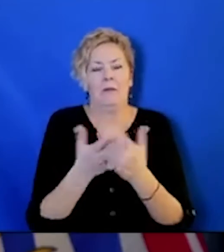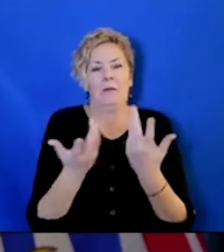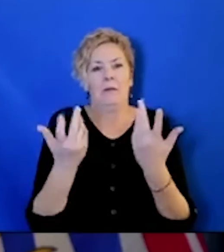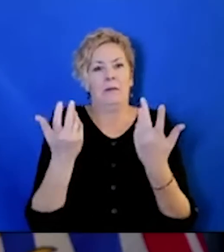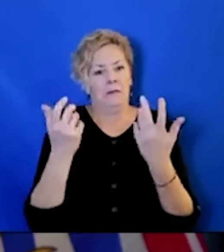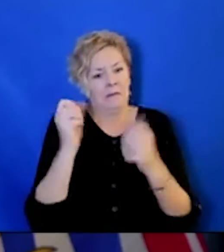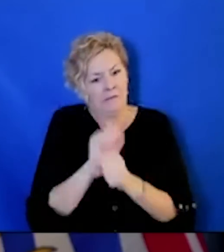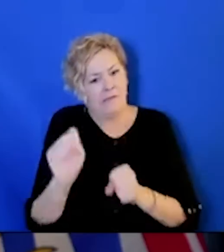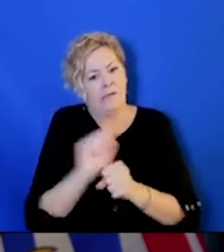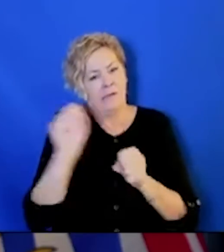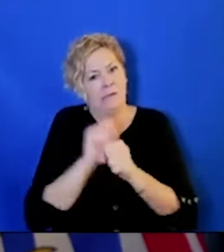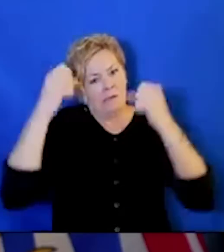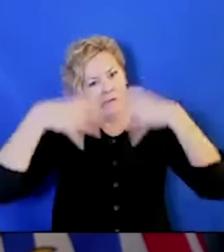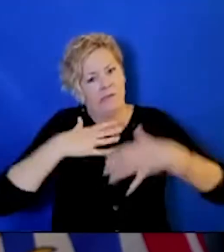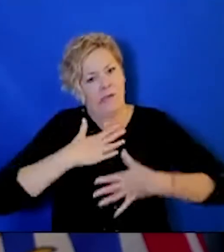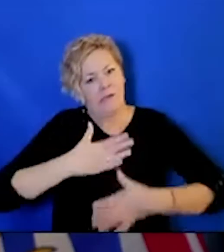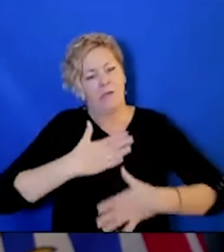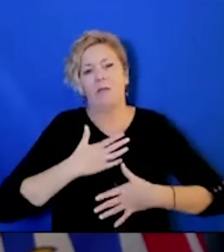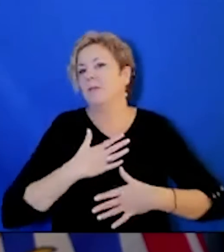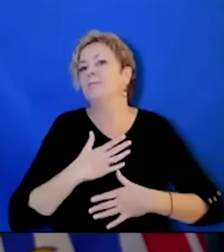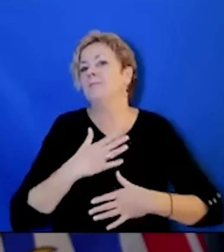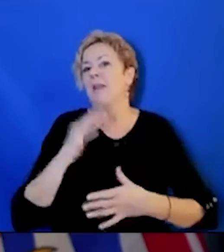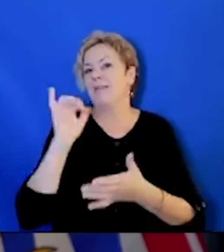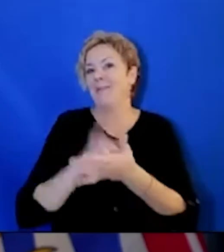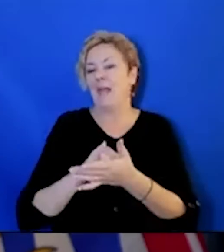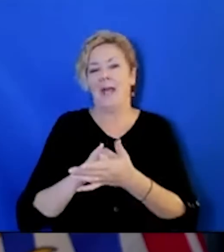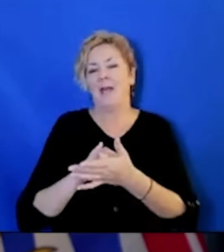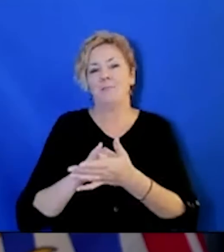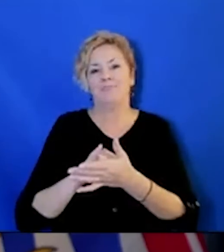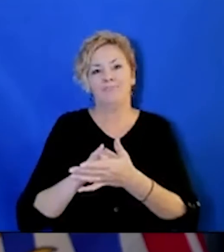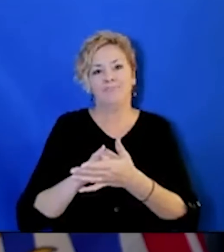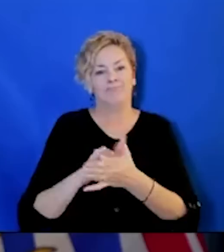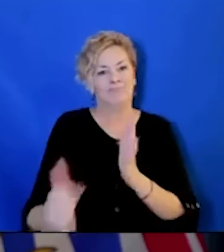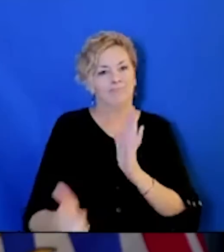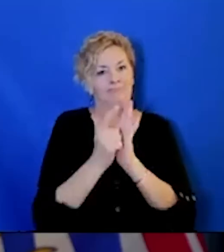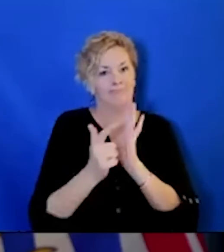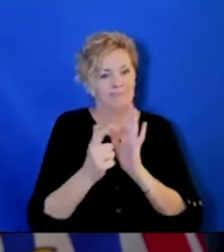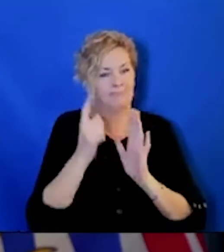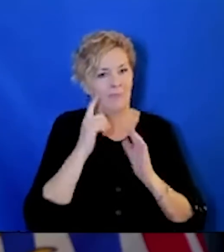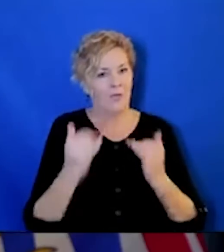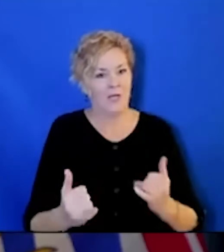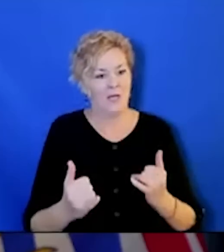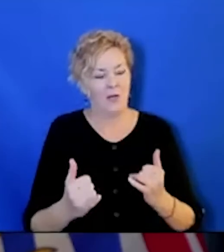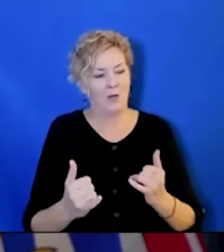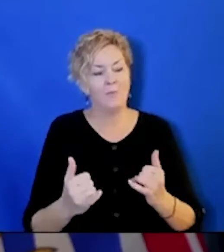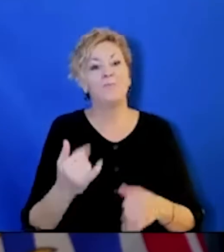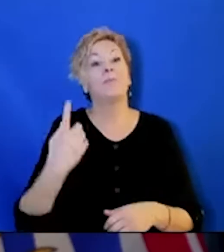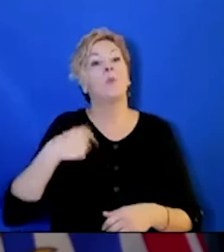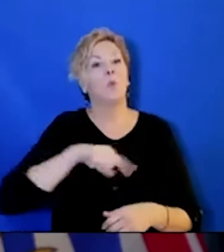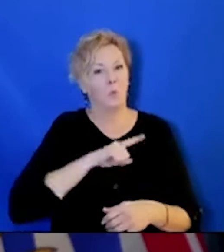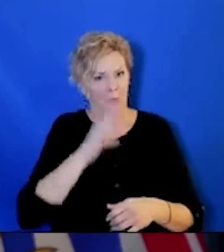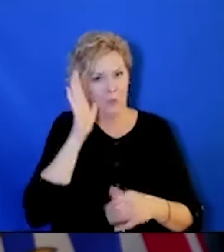the new guidance will be coming out in the coming days and will be posted on the BC CDC website, and we will provide you with the